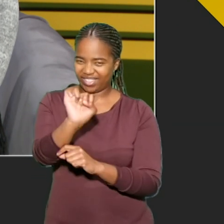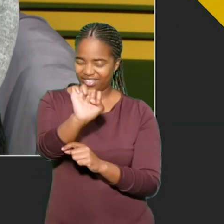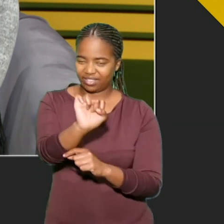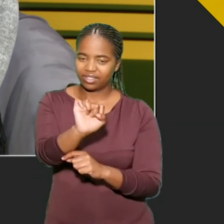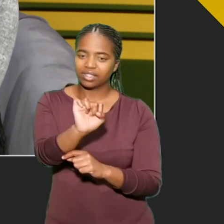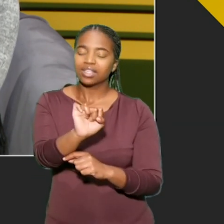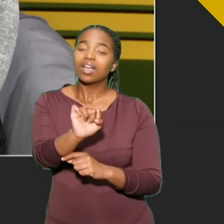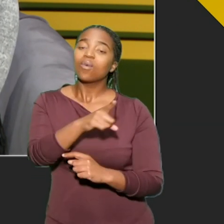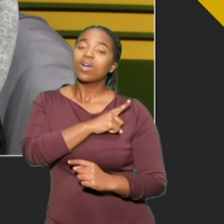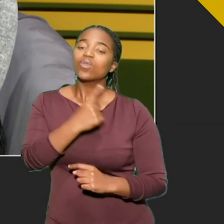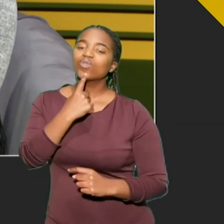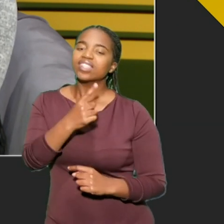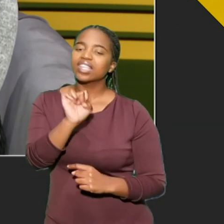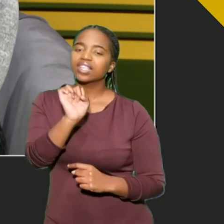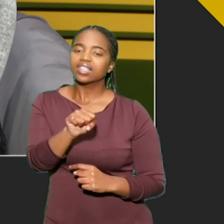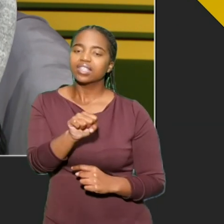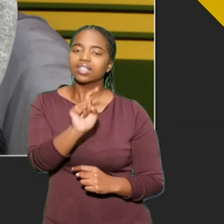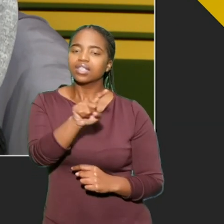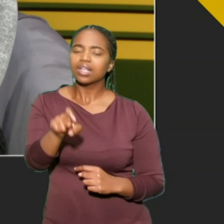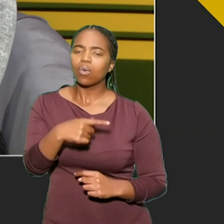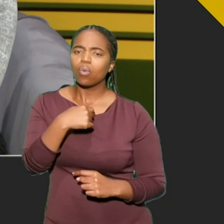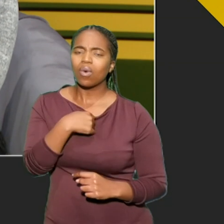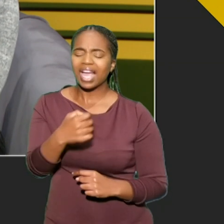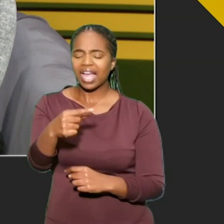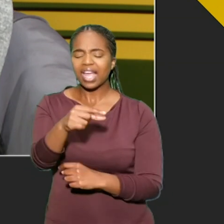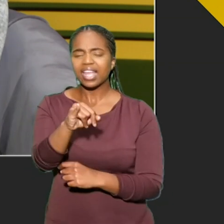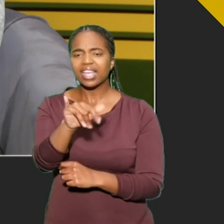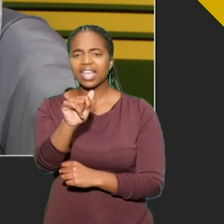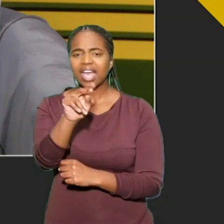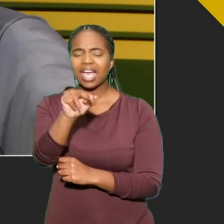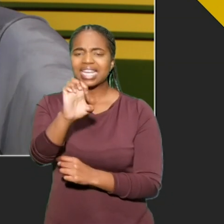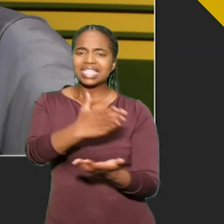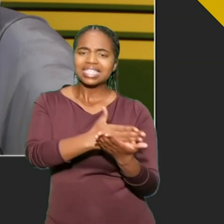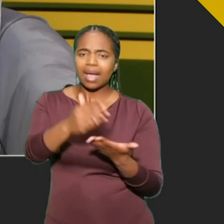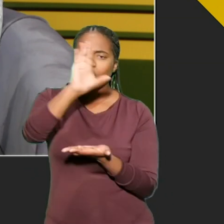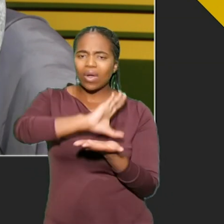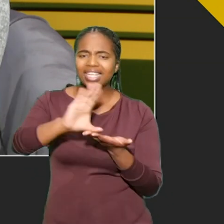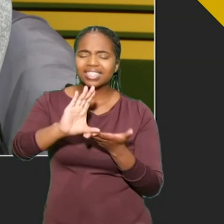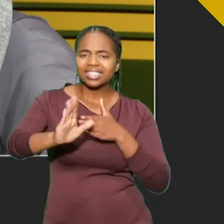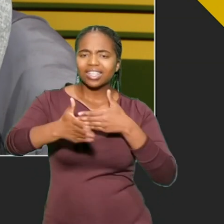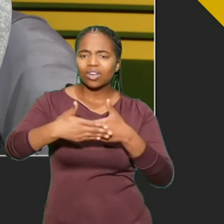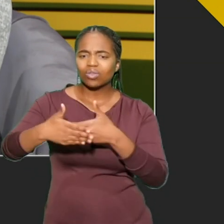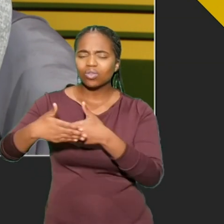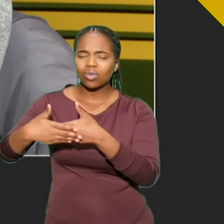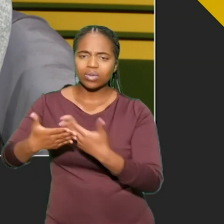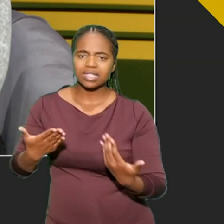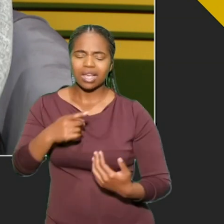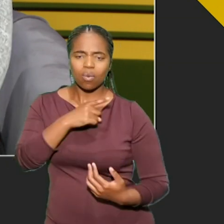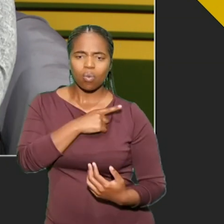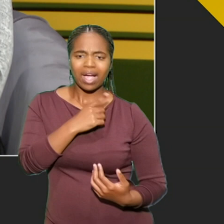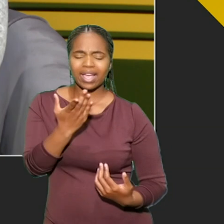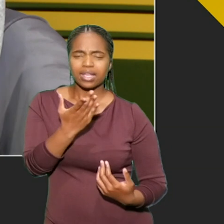various areas, and where a producer just mentioned Giyani, some of the colleges even go Giyani, but Ikwadile. And it was because